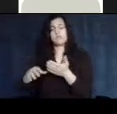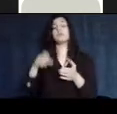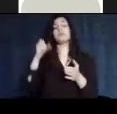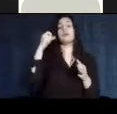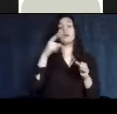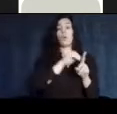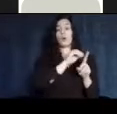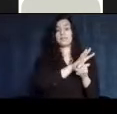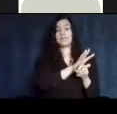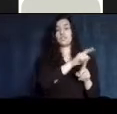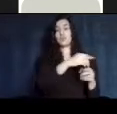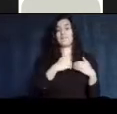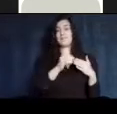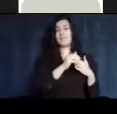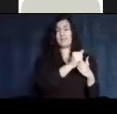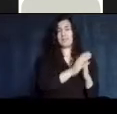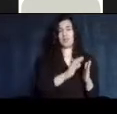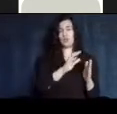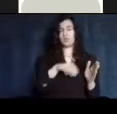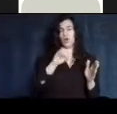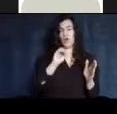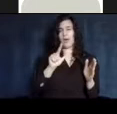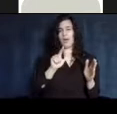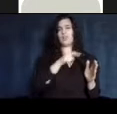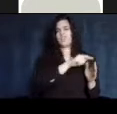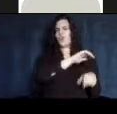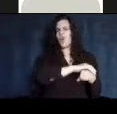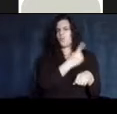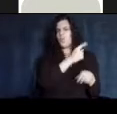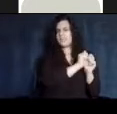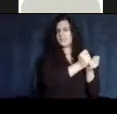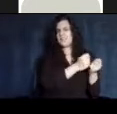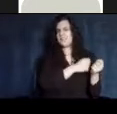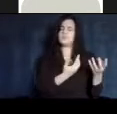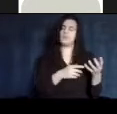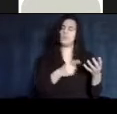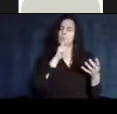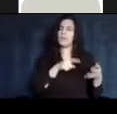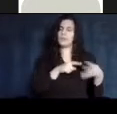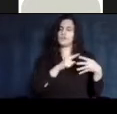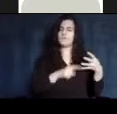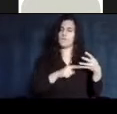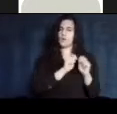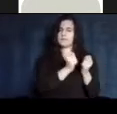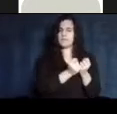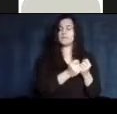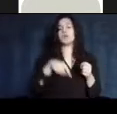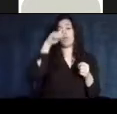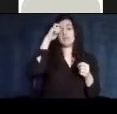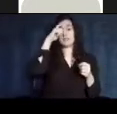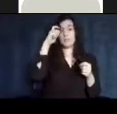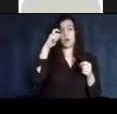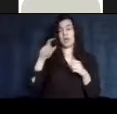is put on a team. We have four different teams. And through the summer and into our first week of school,